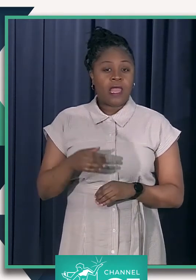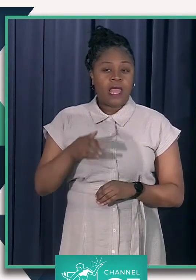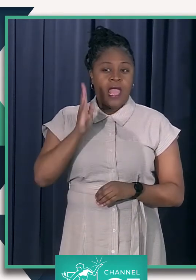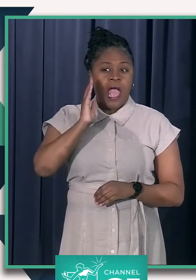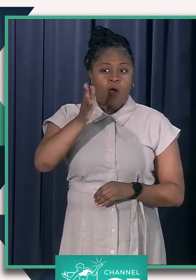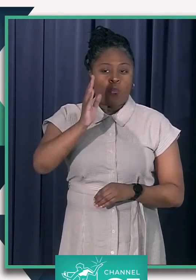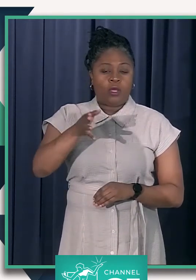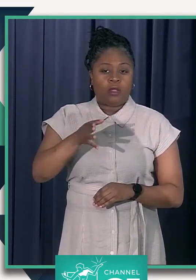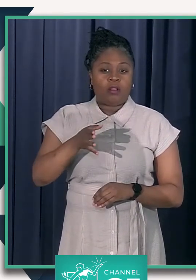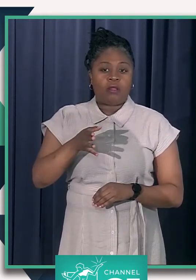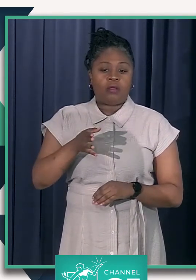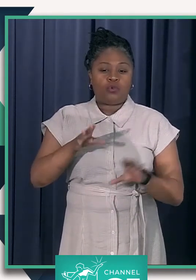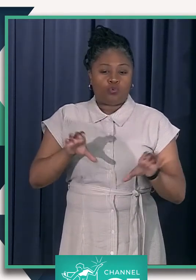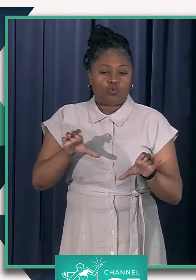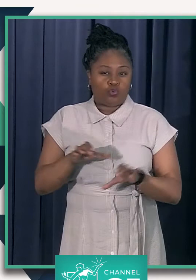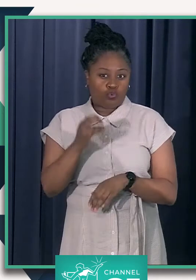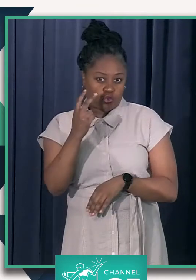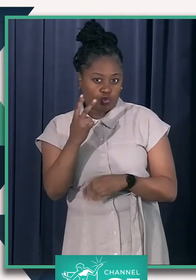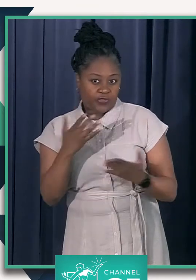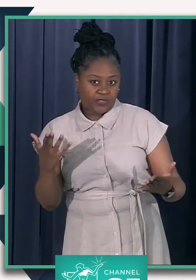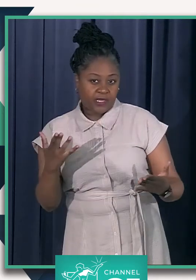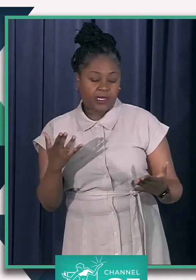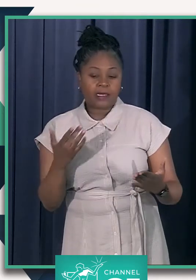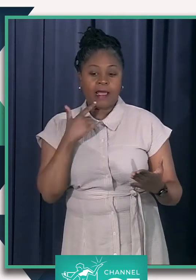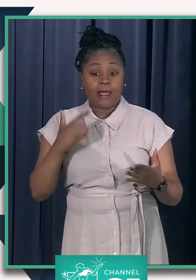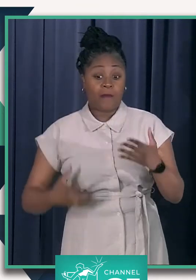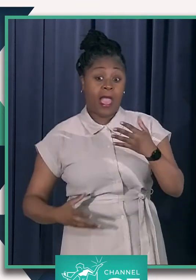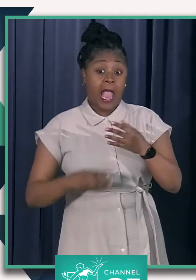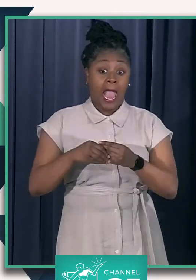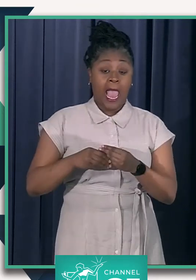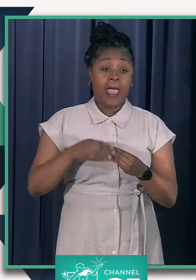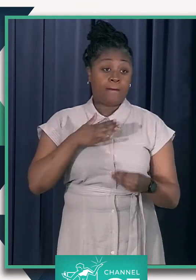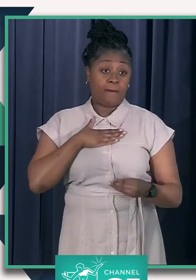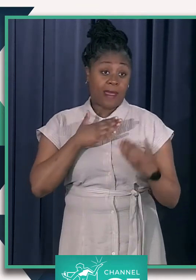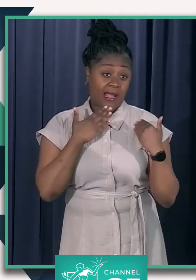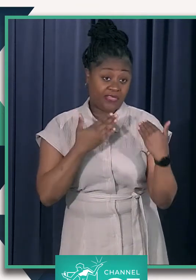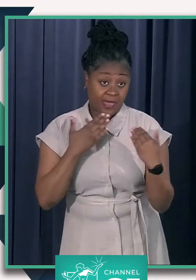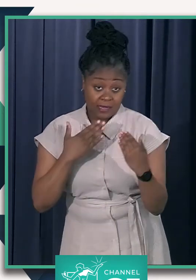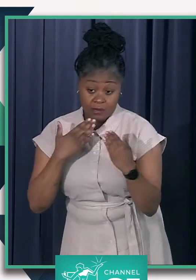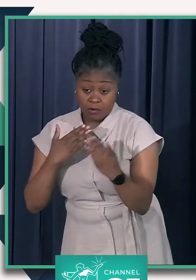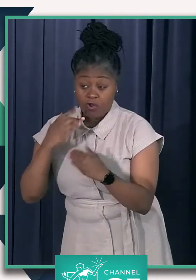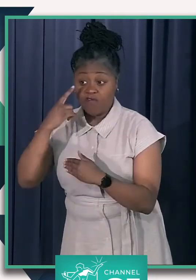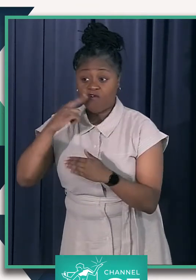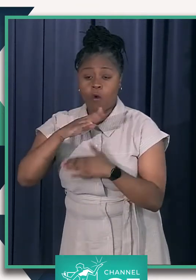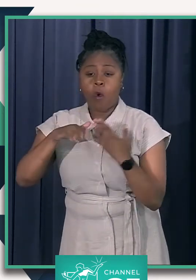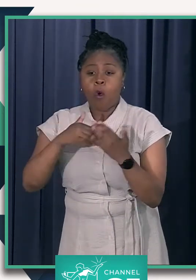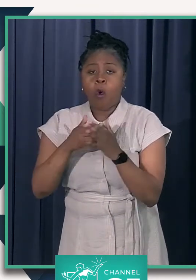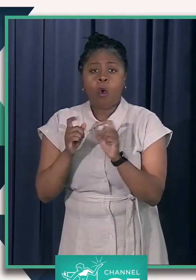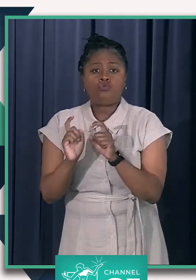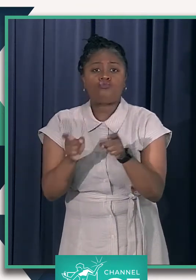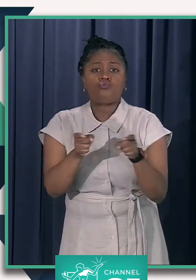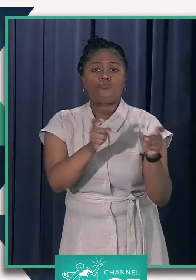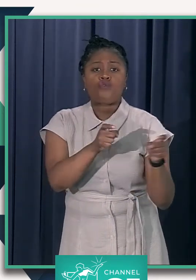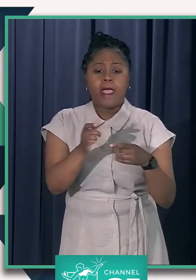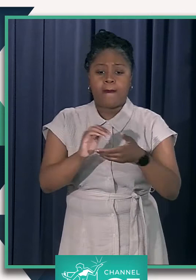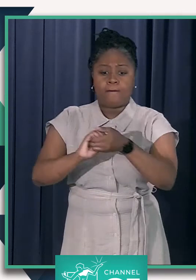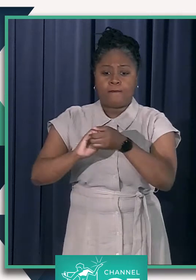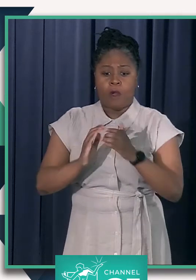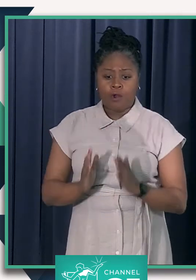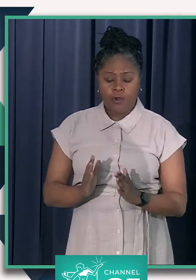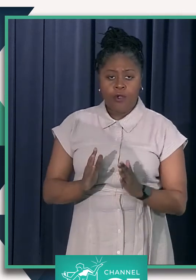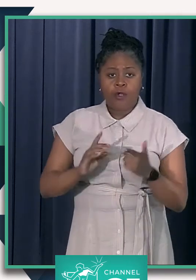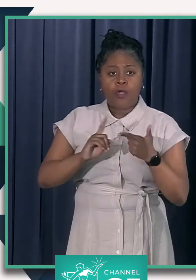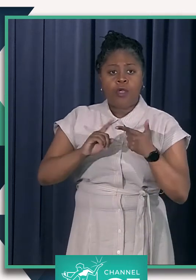things. One, I do also want to add my thanks to all of our grant partners, to all of our low-interest